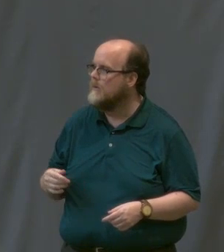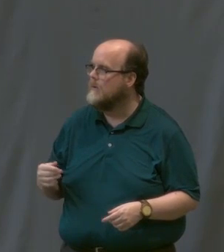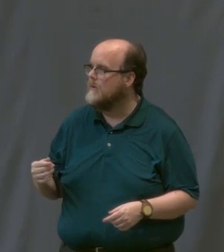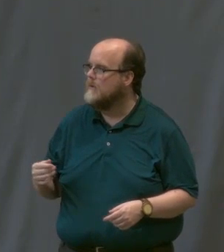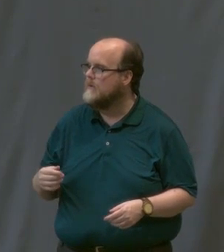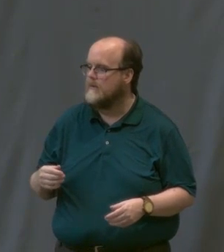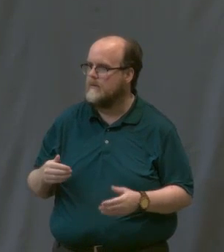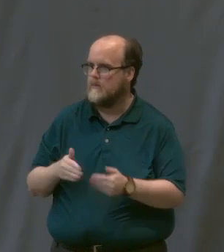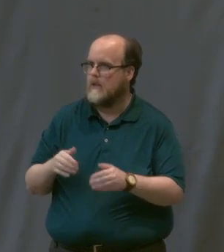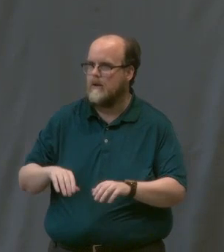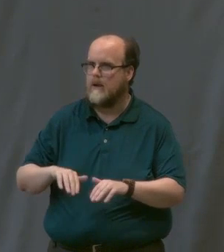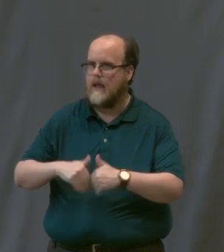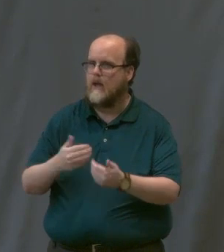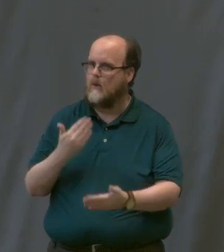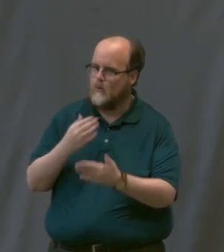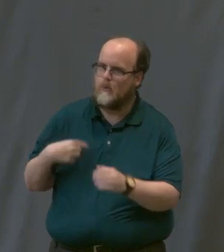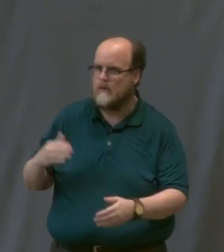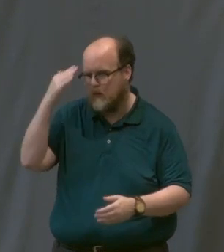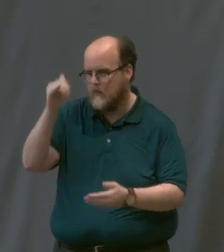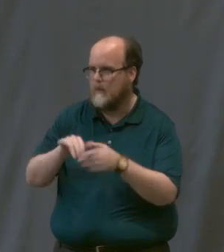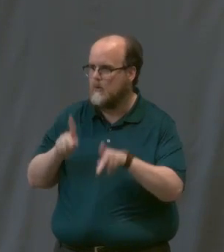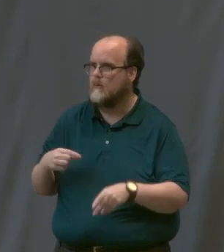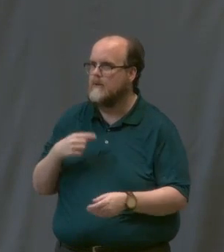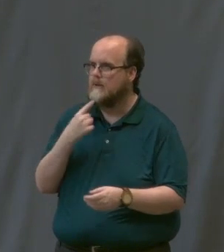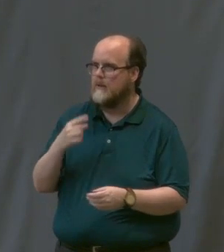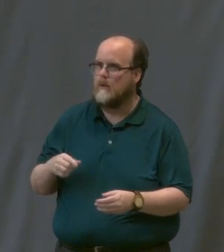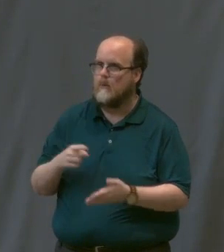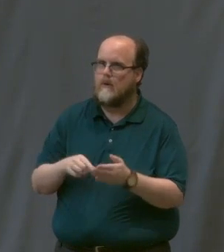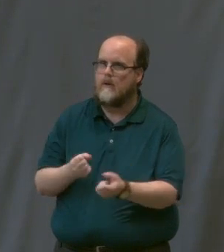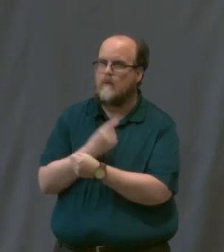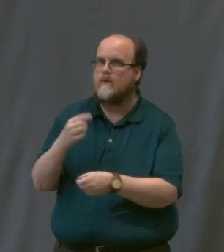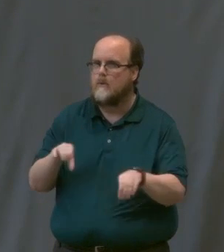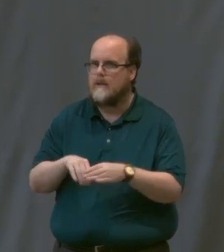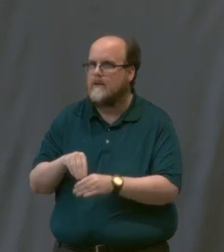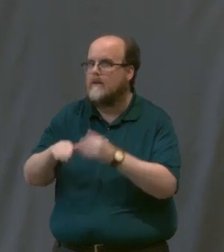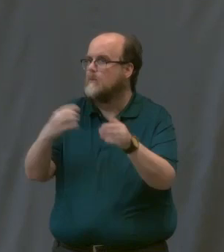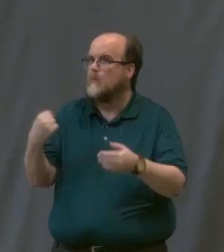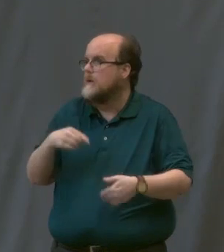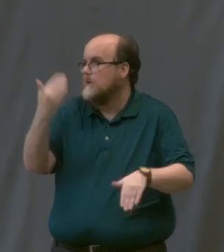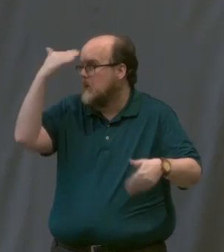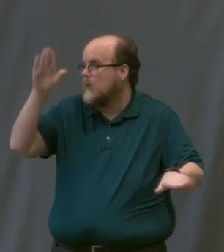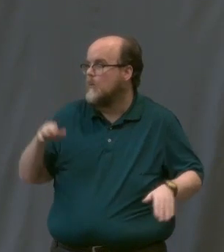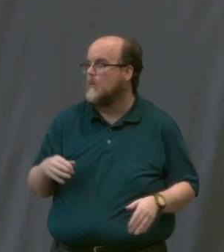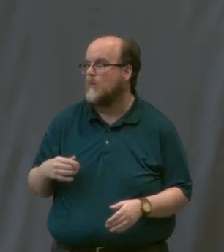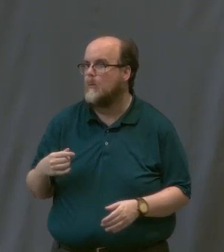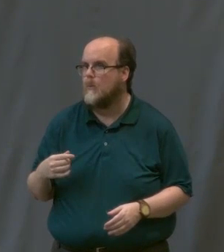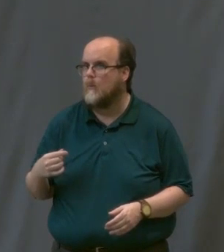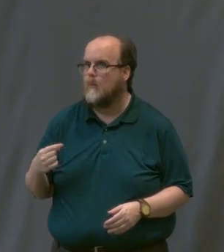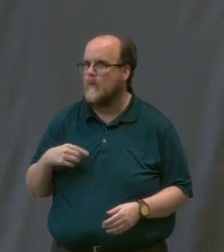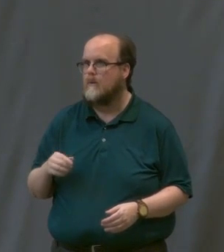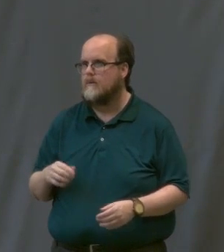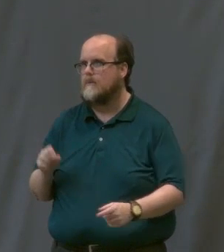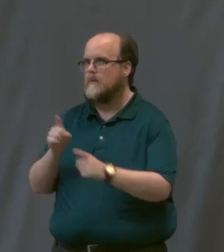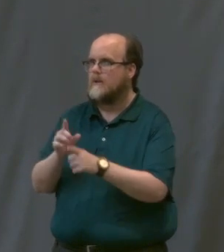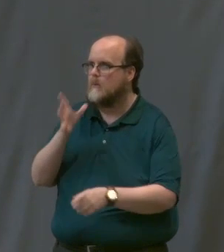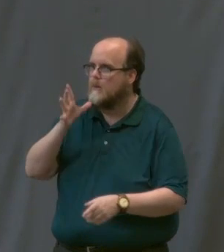know the person. We sit around and talk about what our loved ones are doing in heaven. We don't know. They're meeting grandma and grandpa and